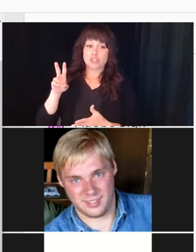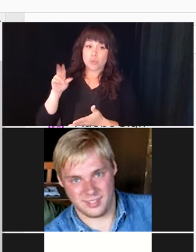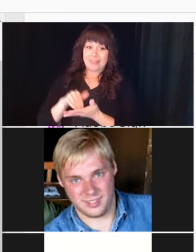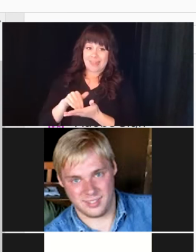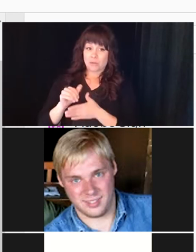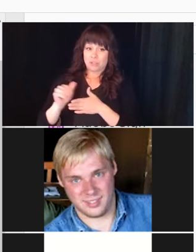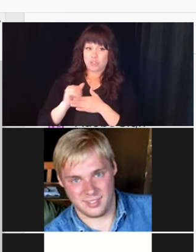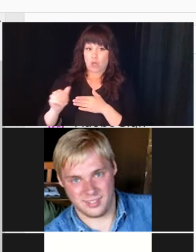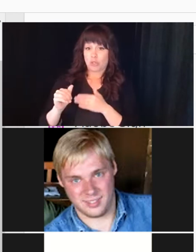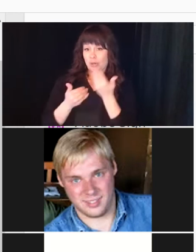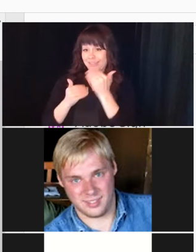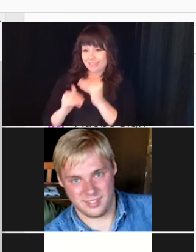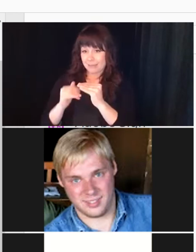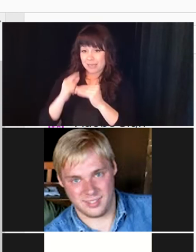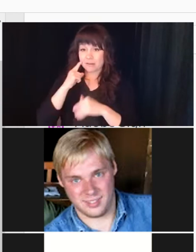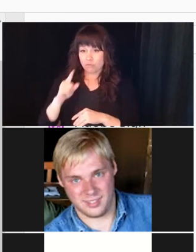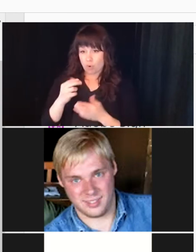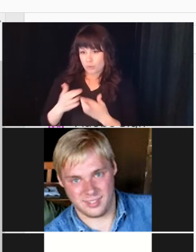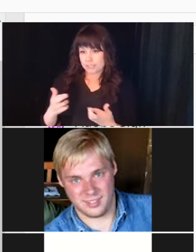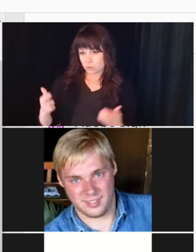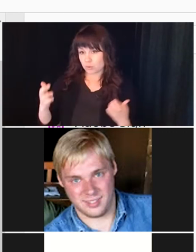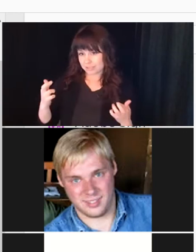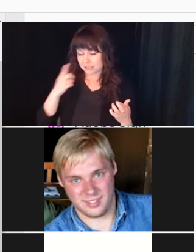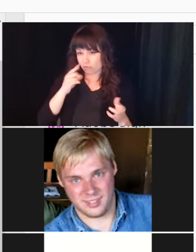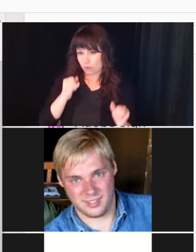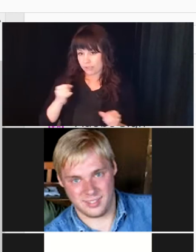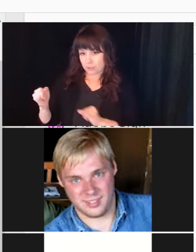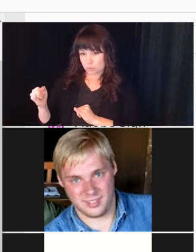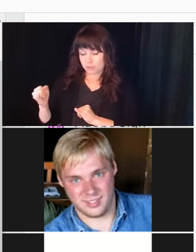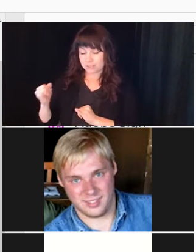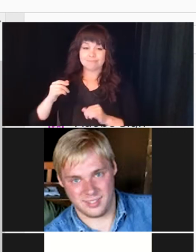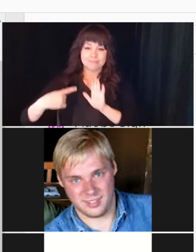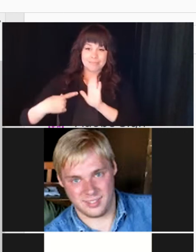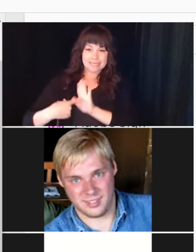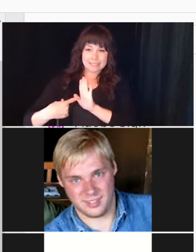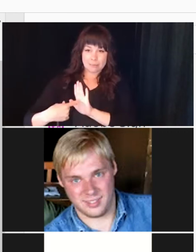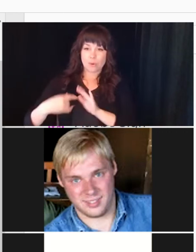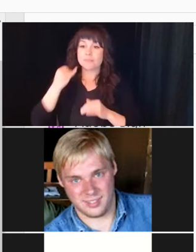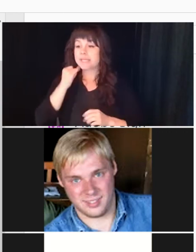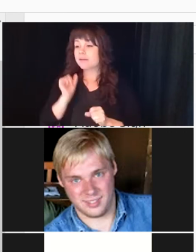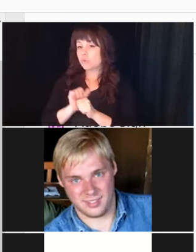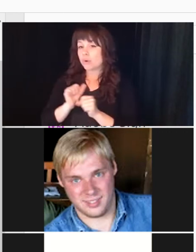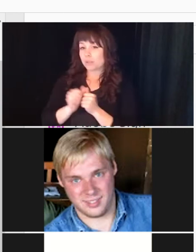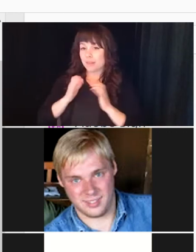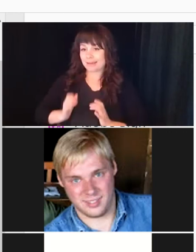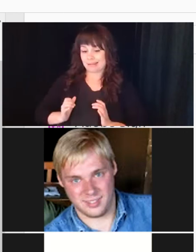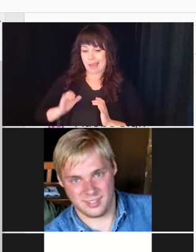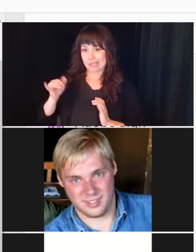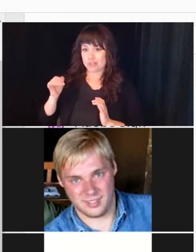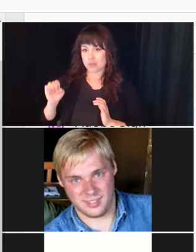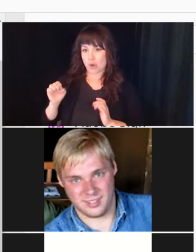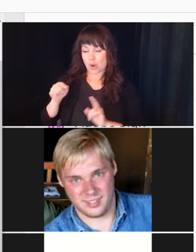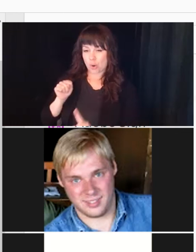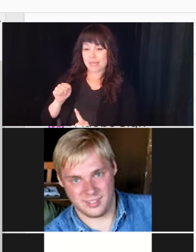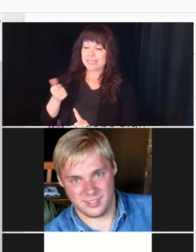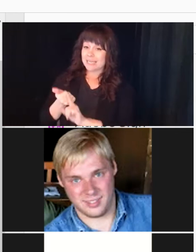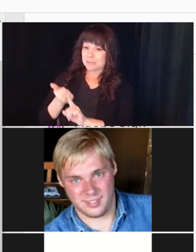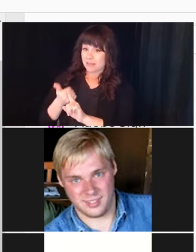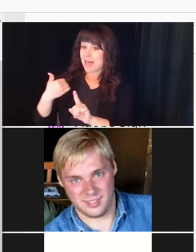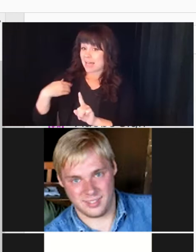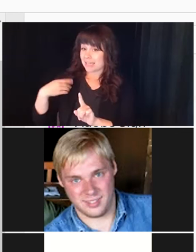resources. All right. So for example, if you're working with Joe Smith and he has a disability and he's found medically eligible